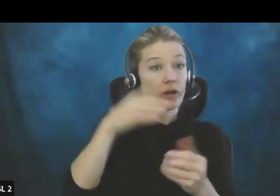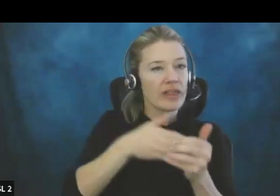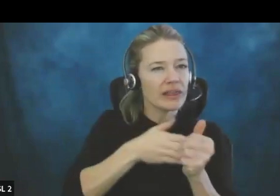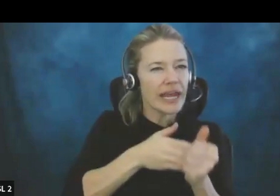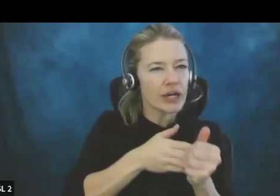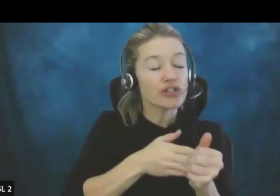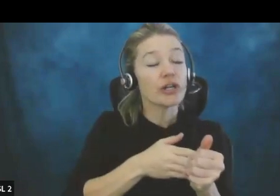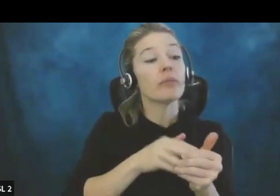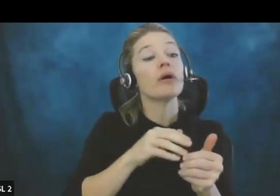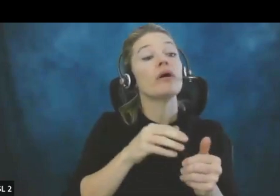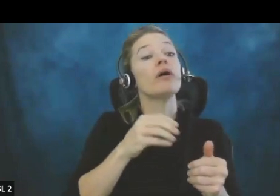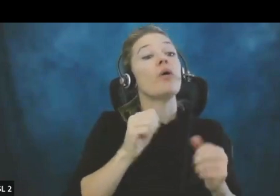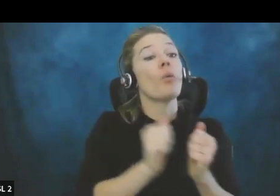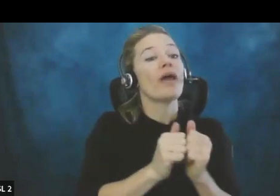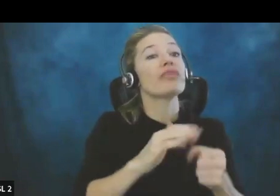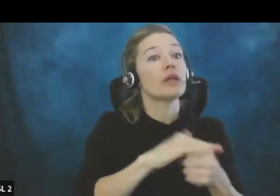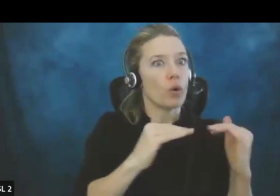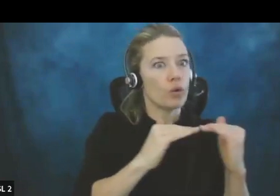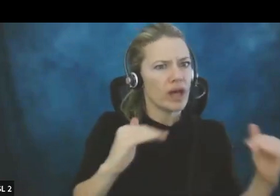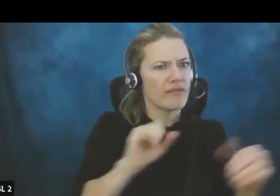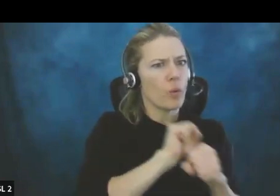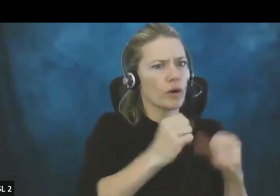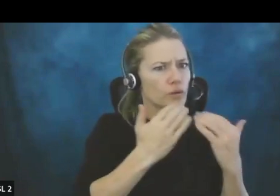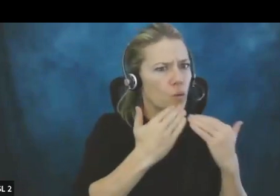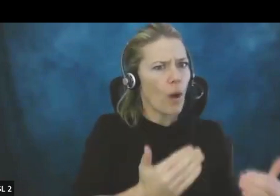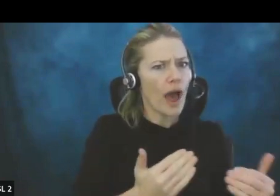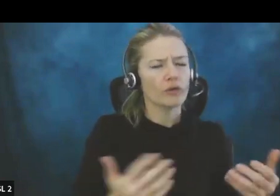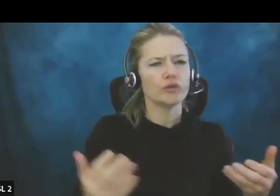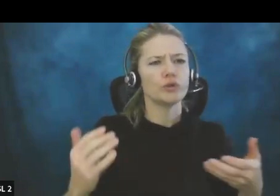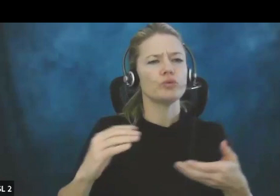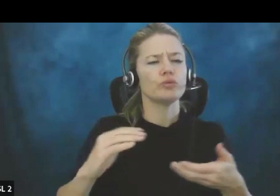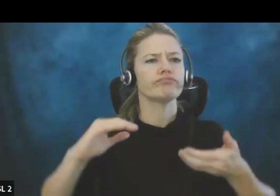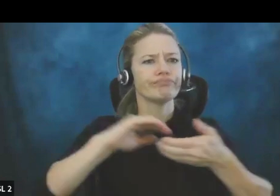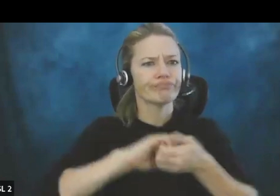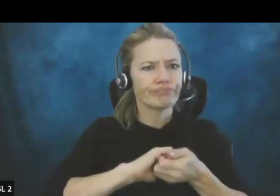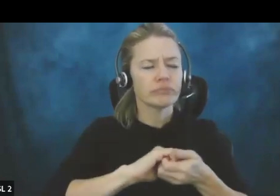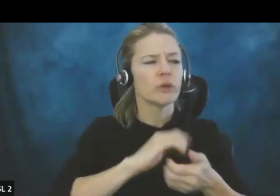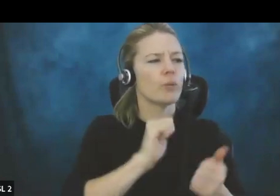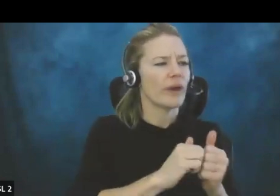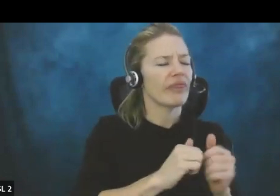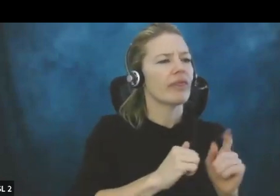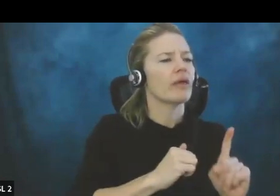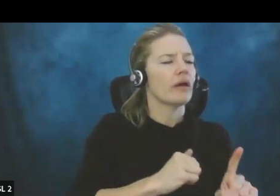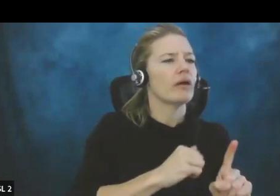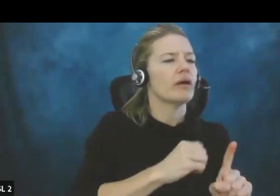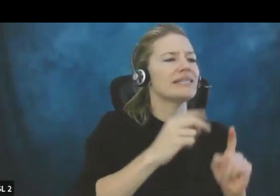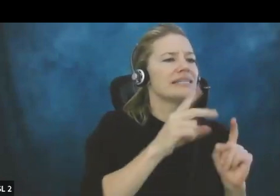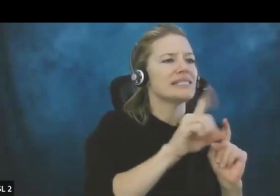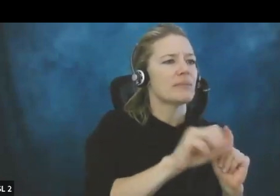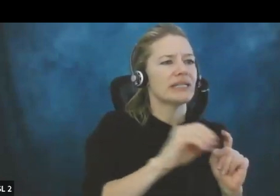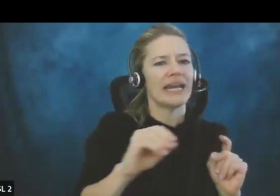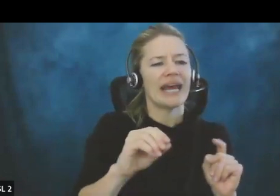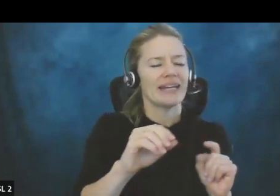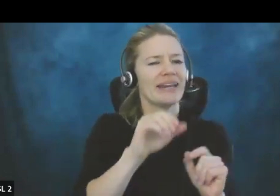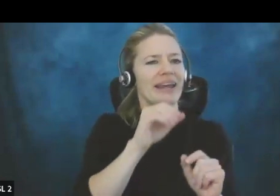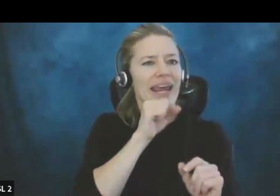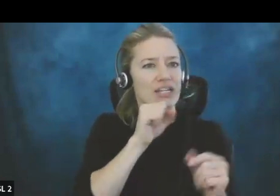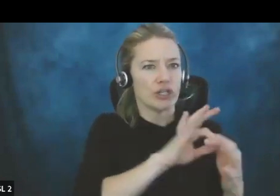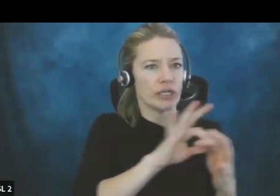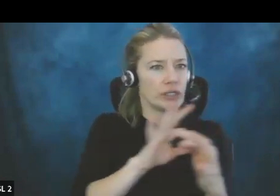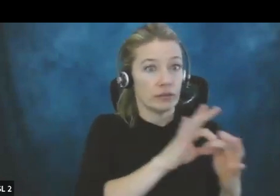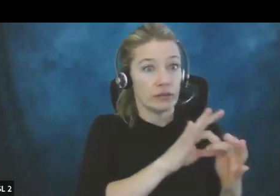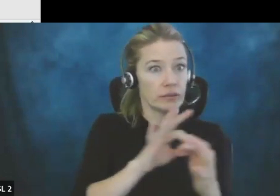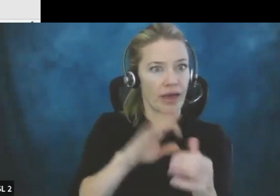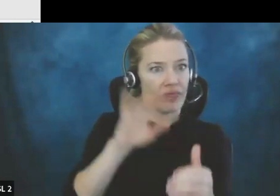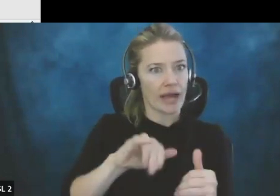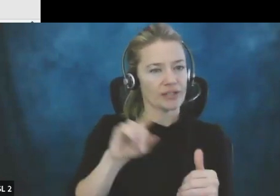in this work that leadership at the local level was really working to bridge disability and aging. And